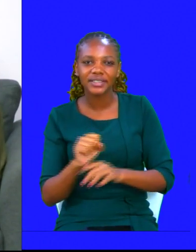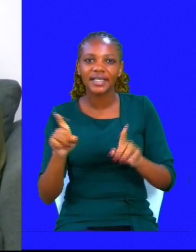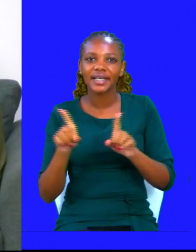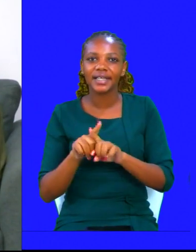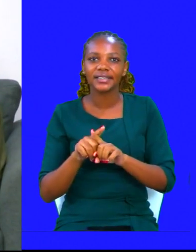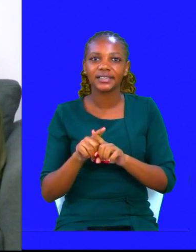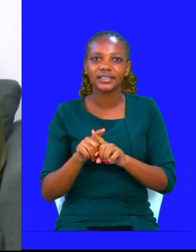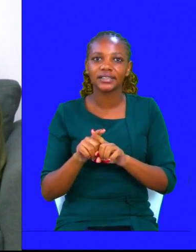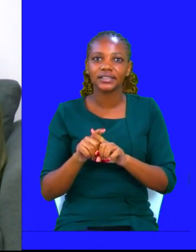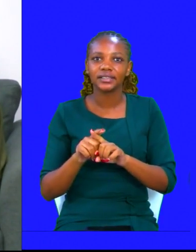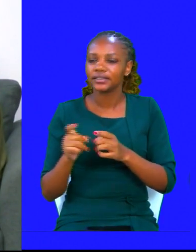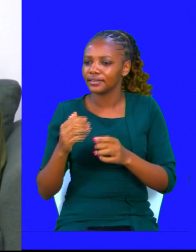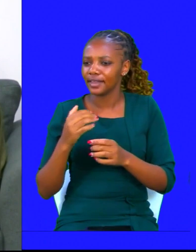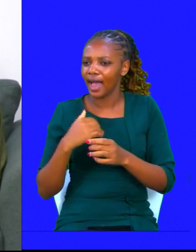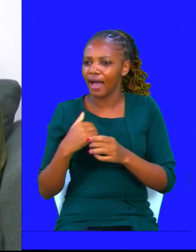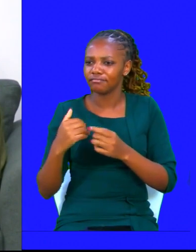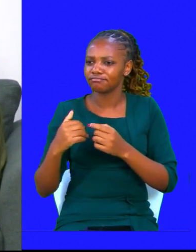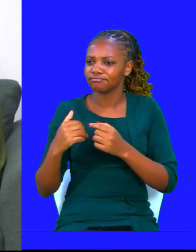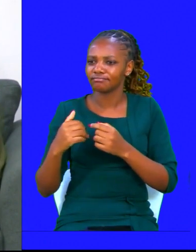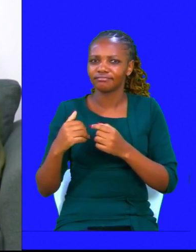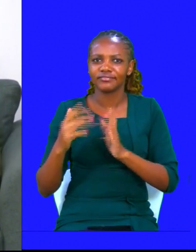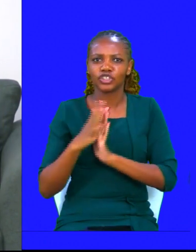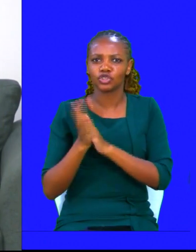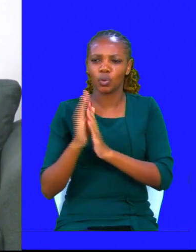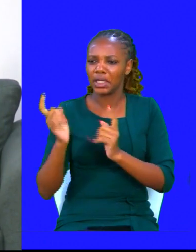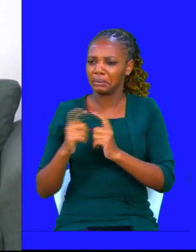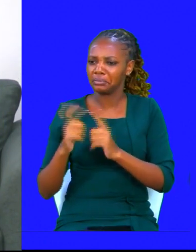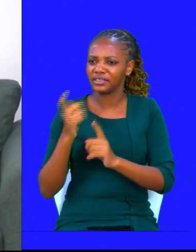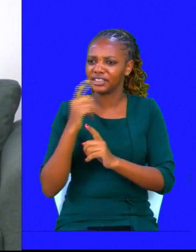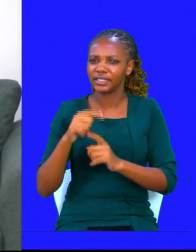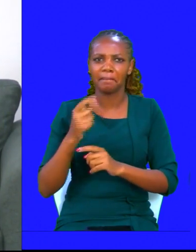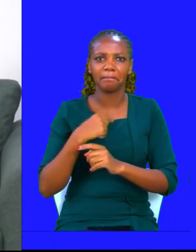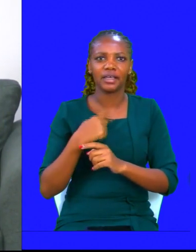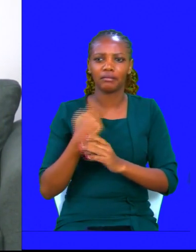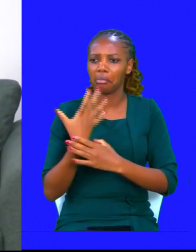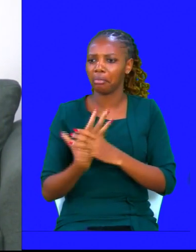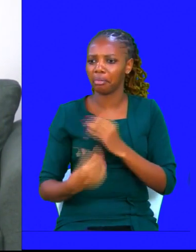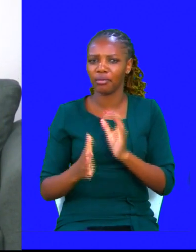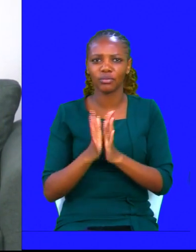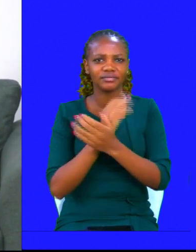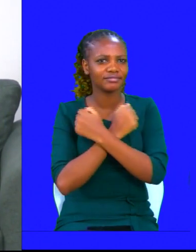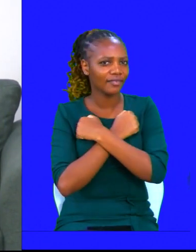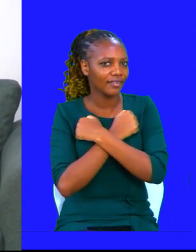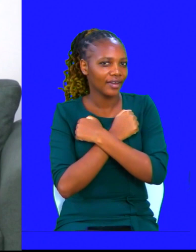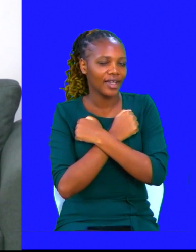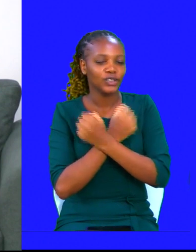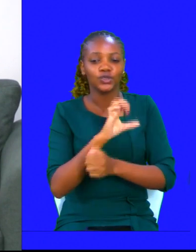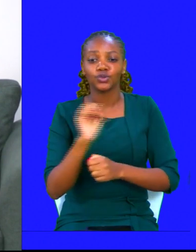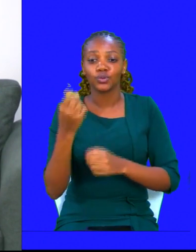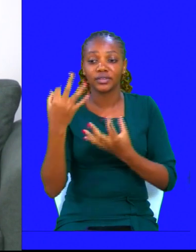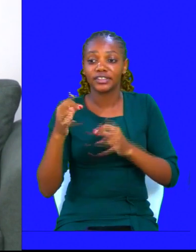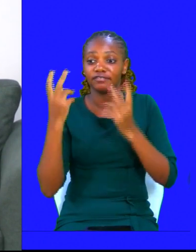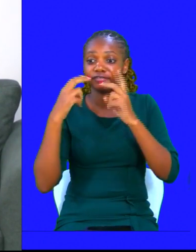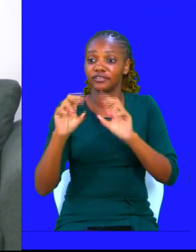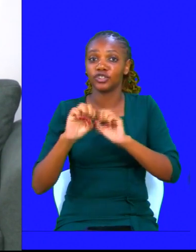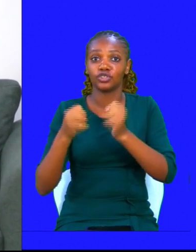they have a heartbreak. You're looking at them like, heartbreak. We're all young and all that. So I feel like if you look at social